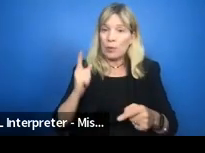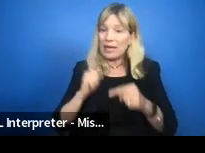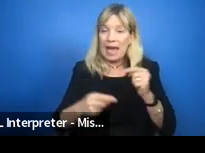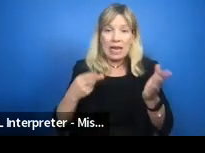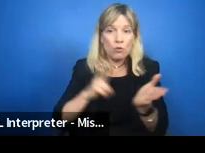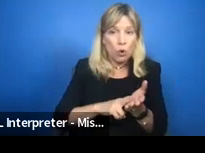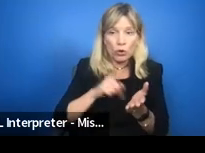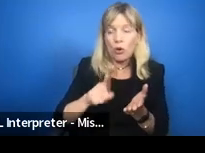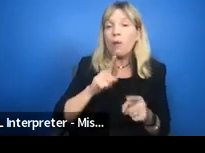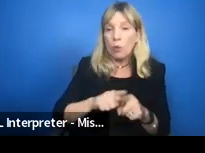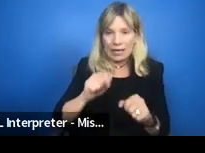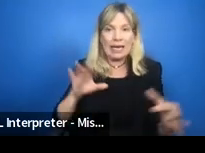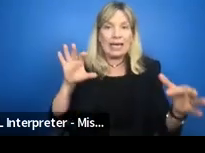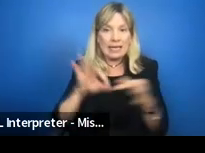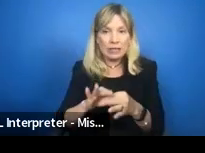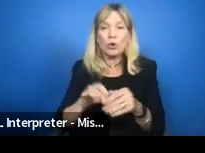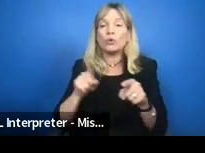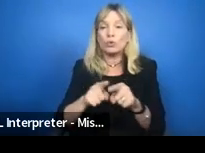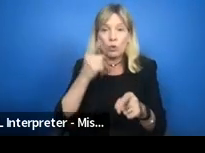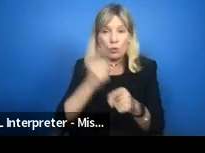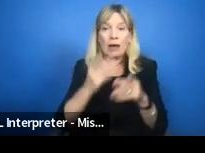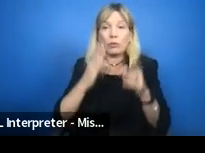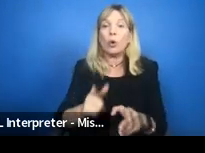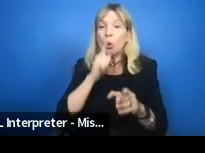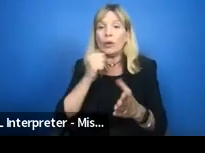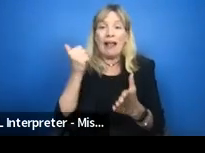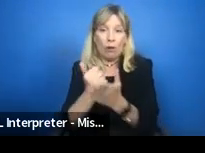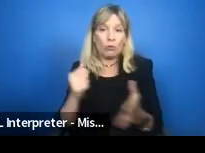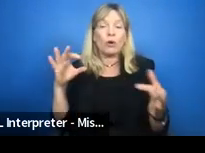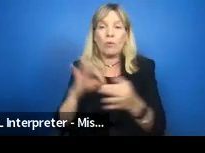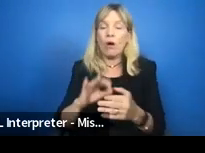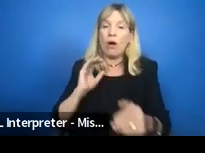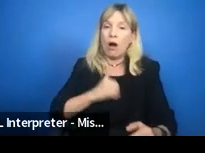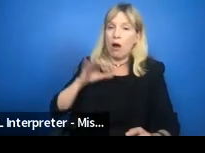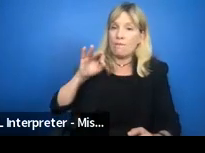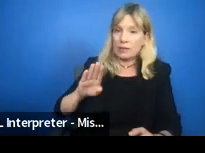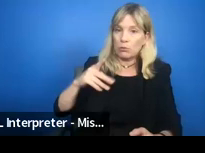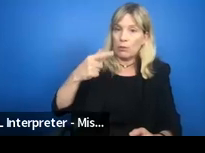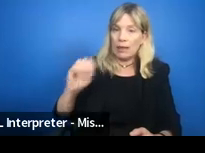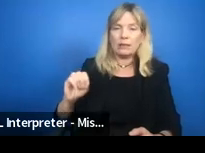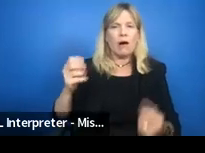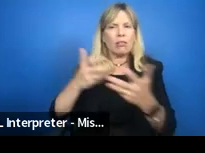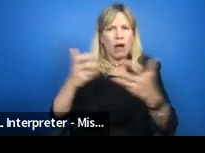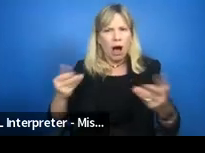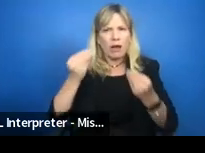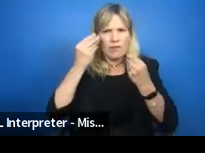we can definitely connect you with somebody who can. And our Facebook page has lots of information on